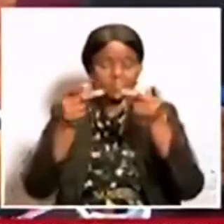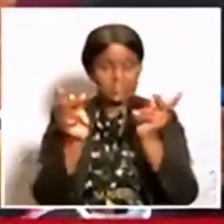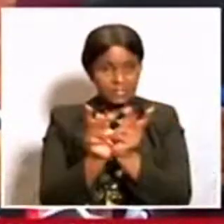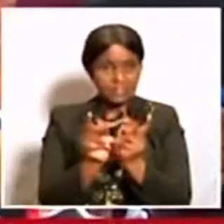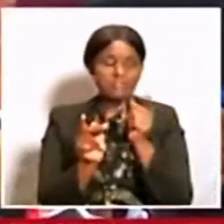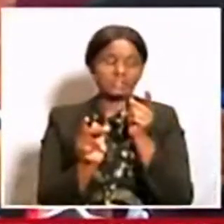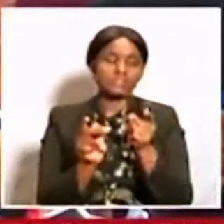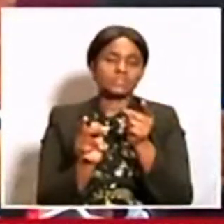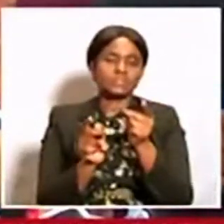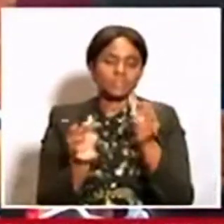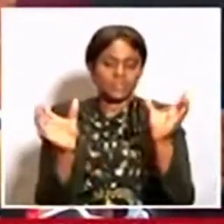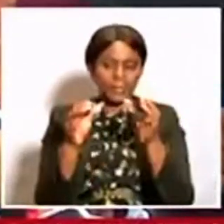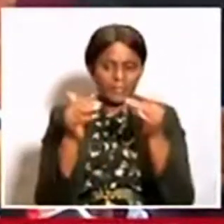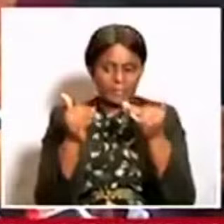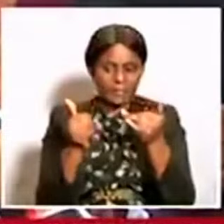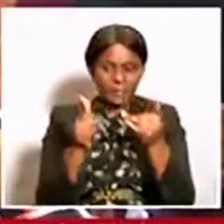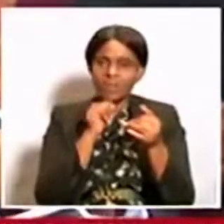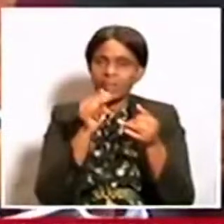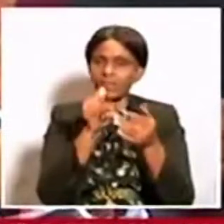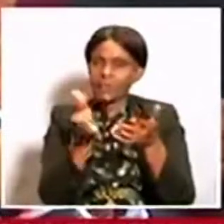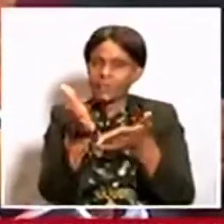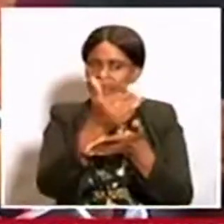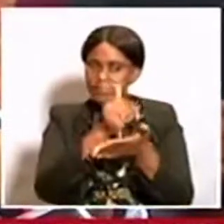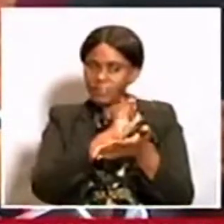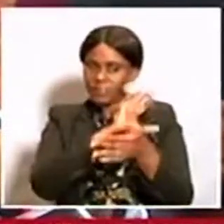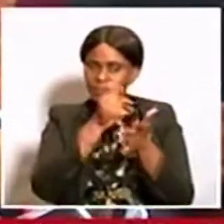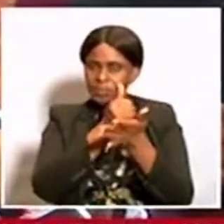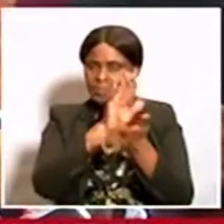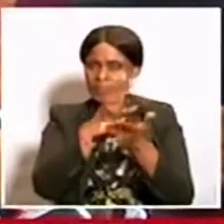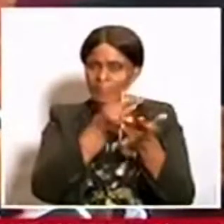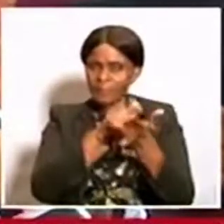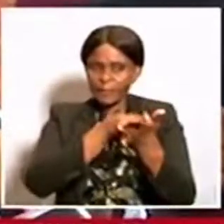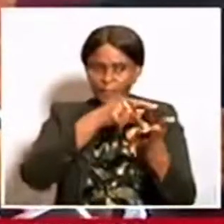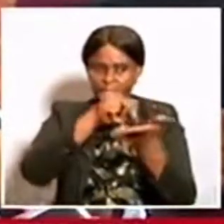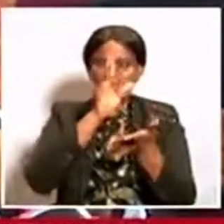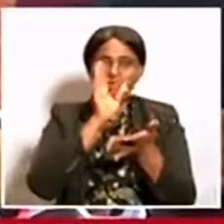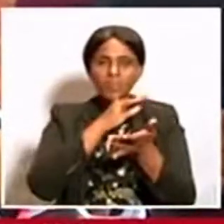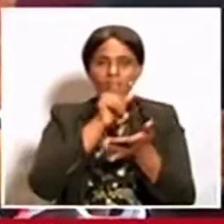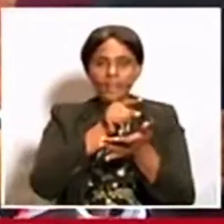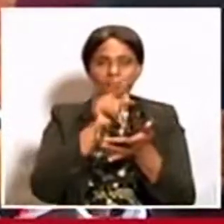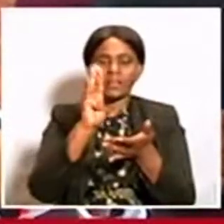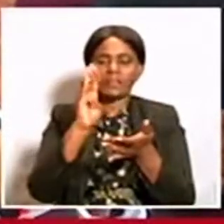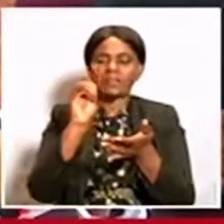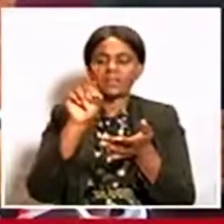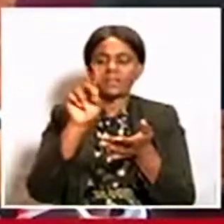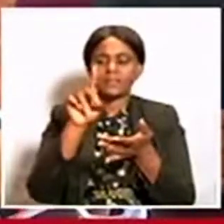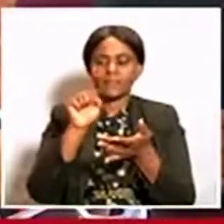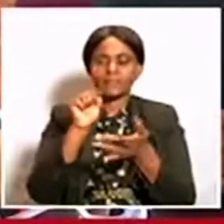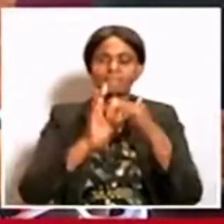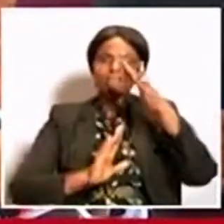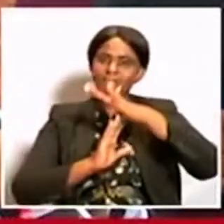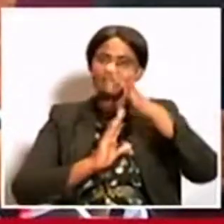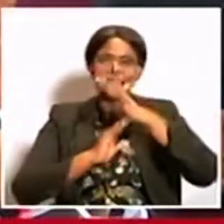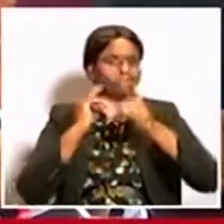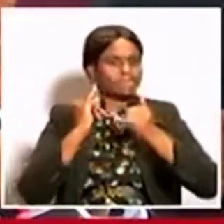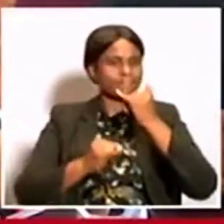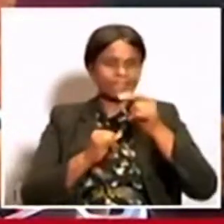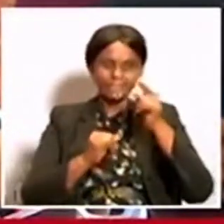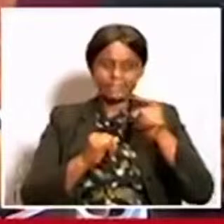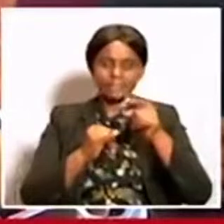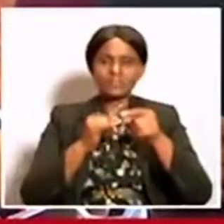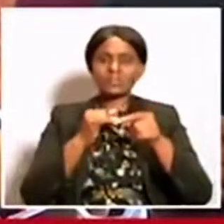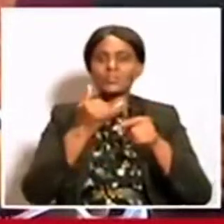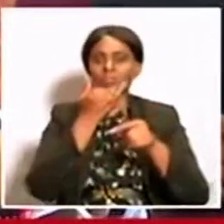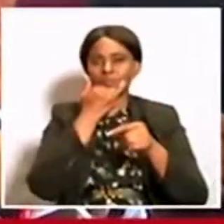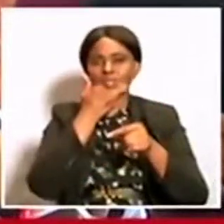site. The council would not recover adverse payment as the bonds had expired. This was caused